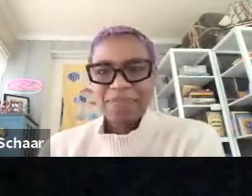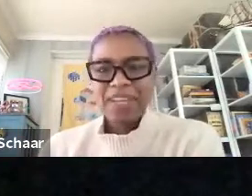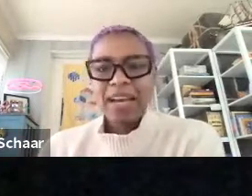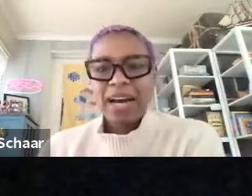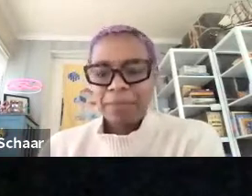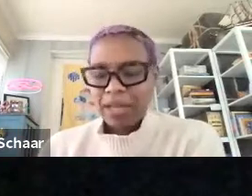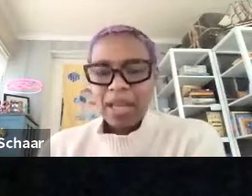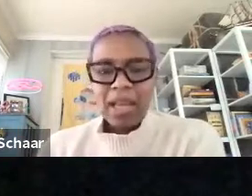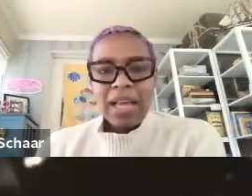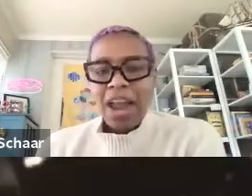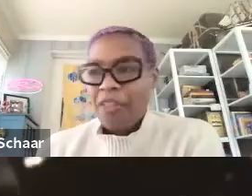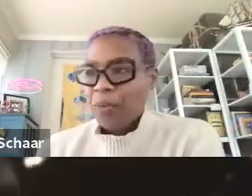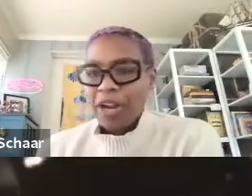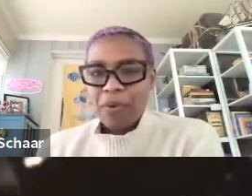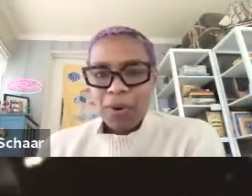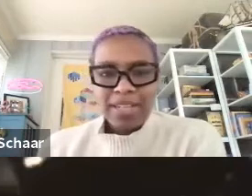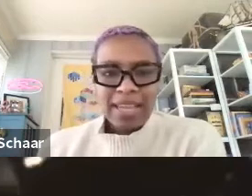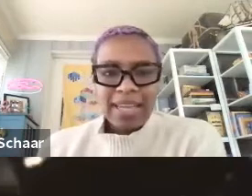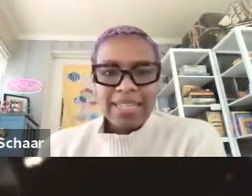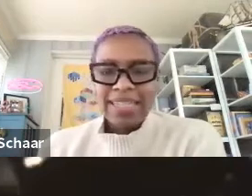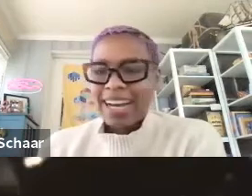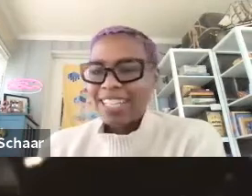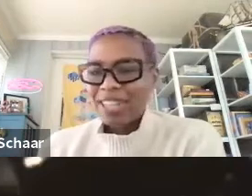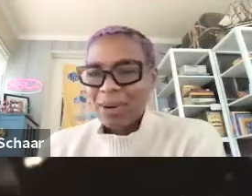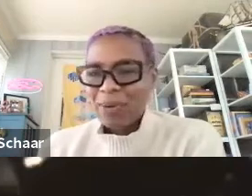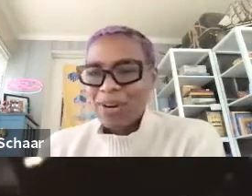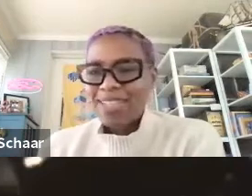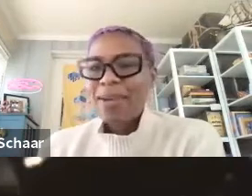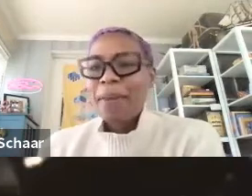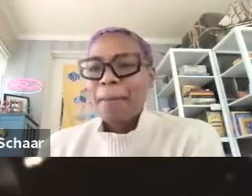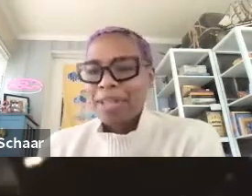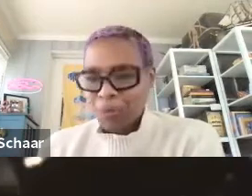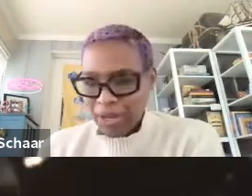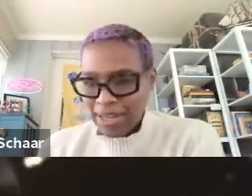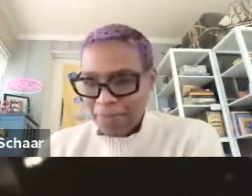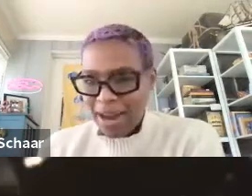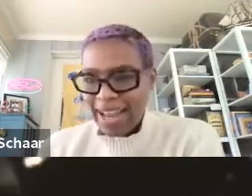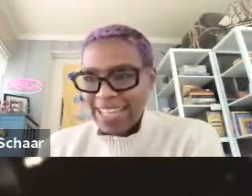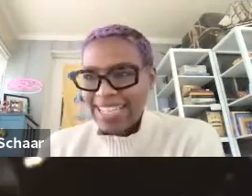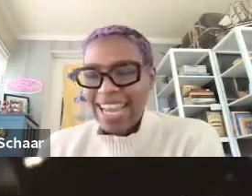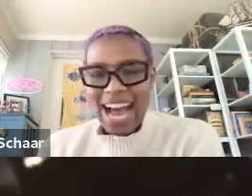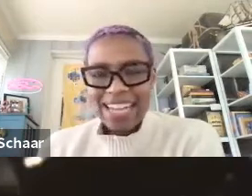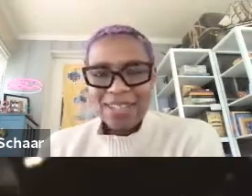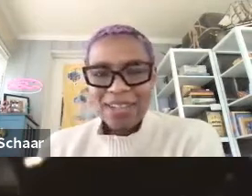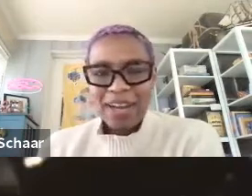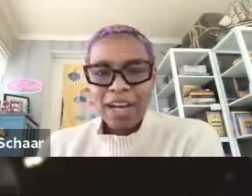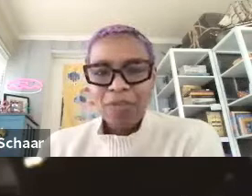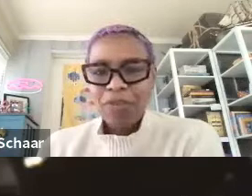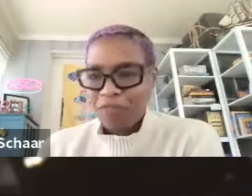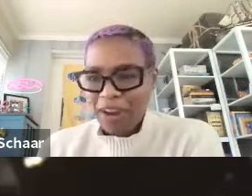fantastic. Another one, of course, is Star Wars. This was my